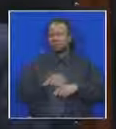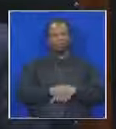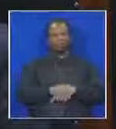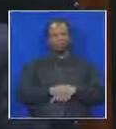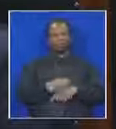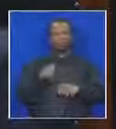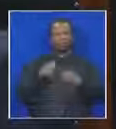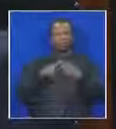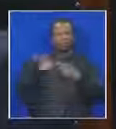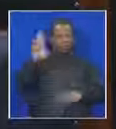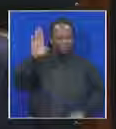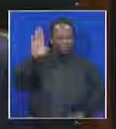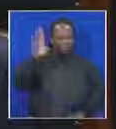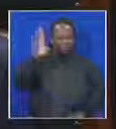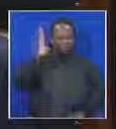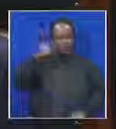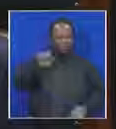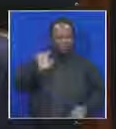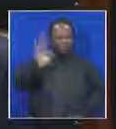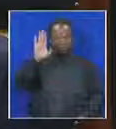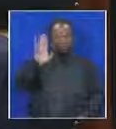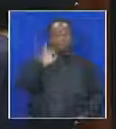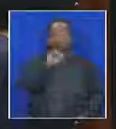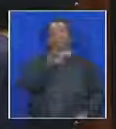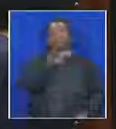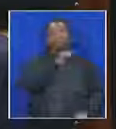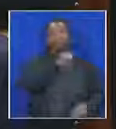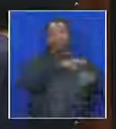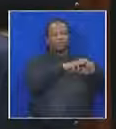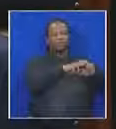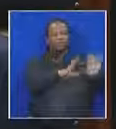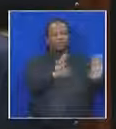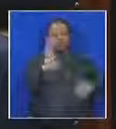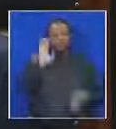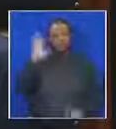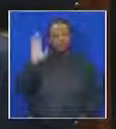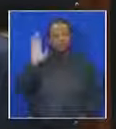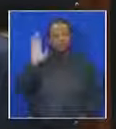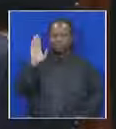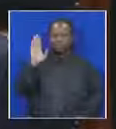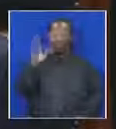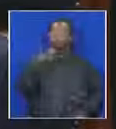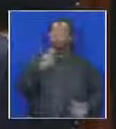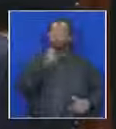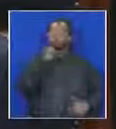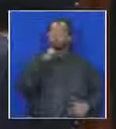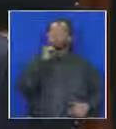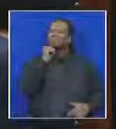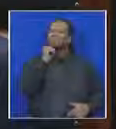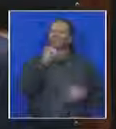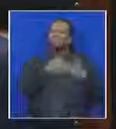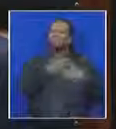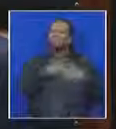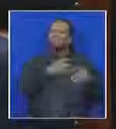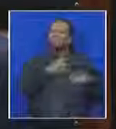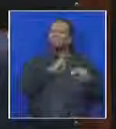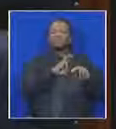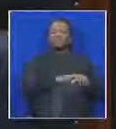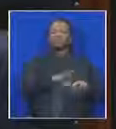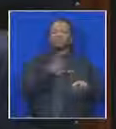Yes, honorable member. Chairperson. Honorable Holomisa, please take your seat. Don't worry, I can stand. No, the rule says you must sit,